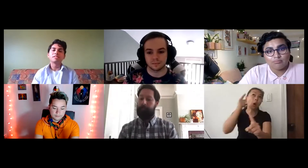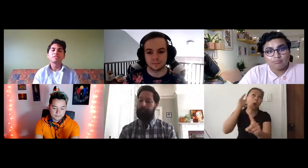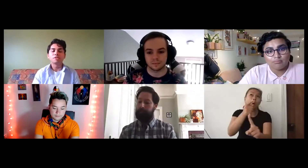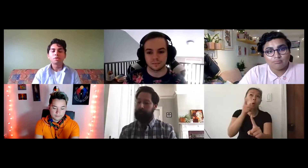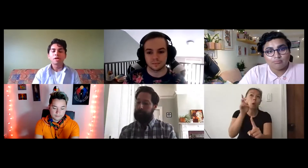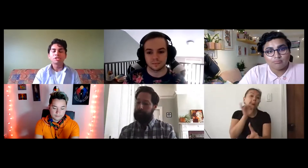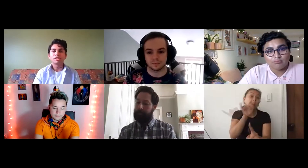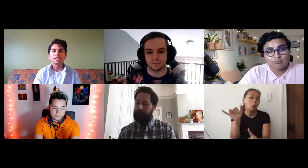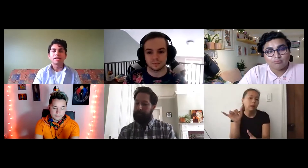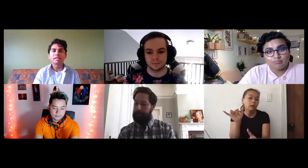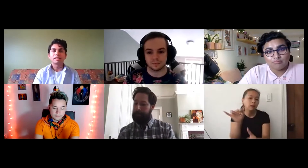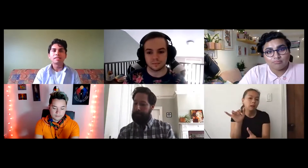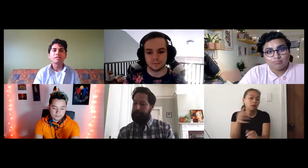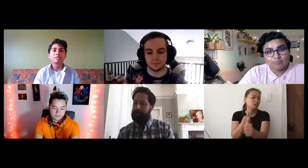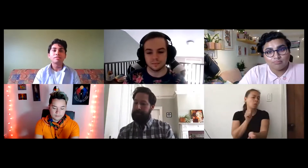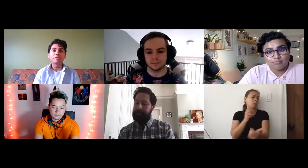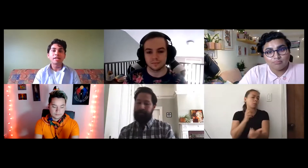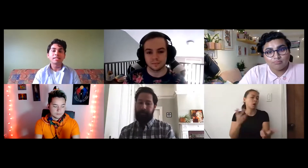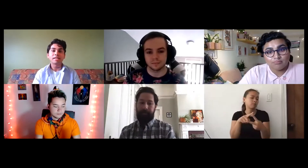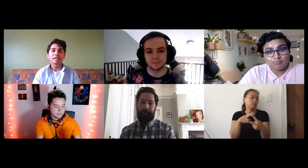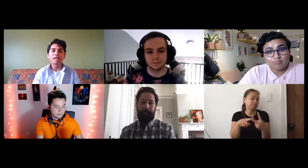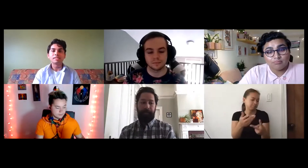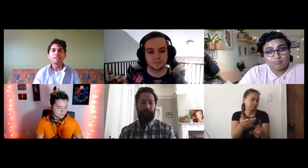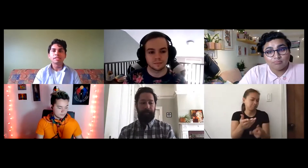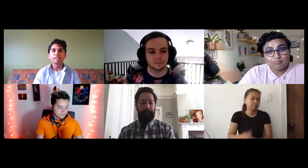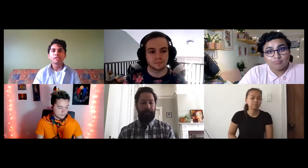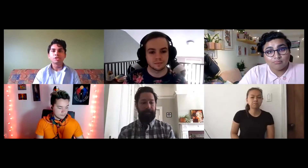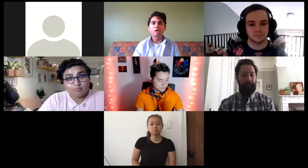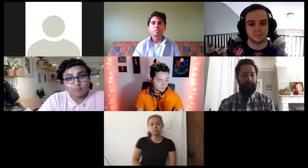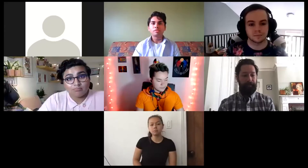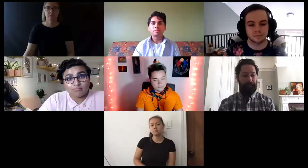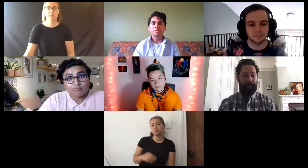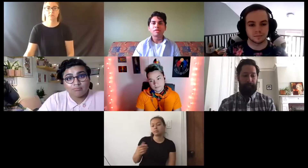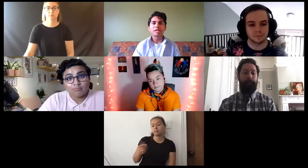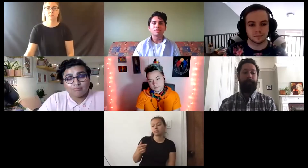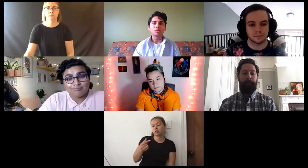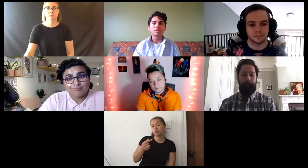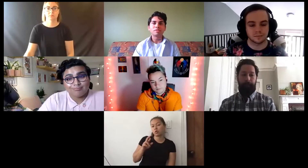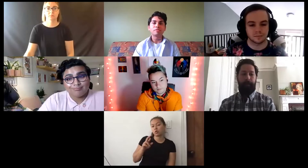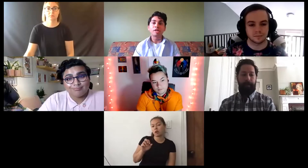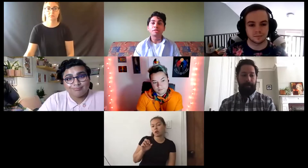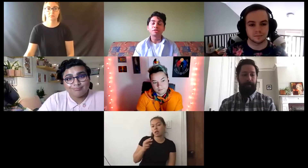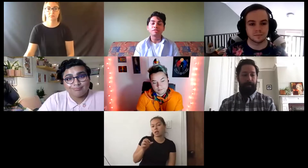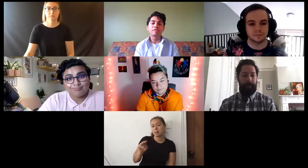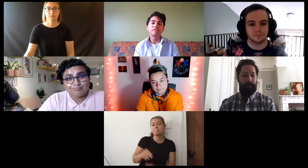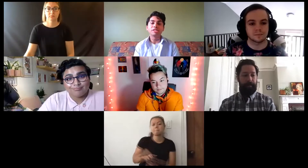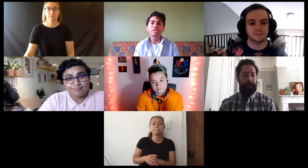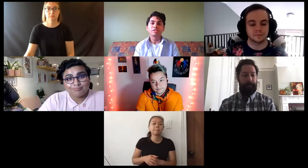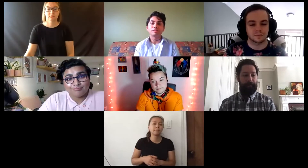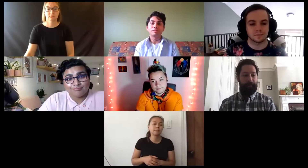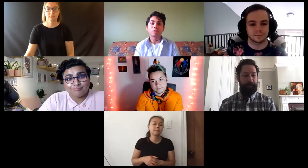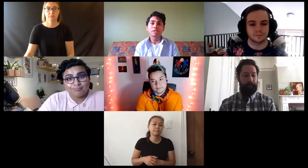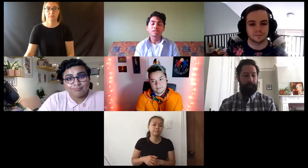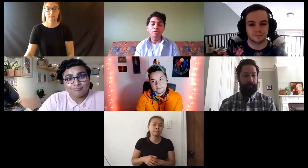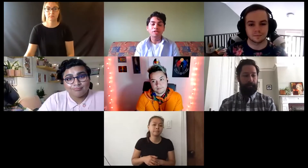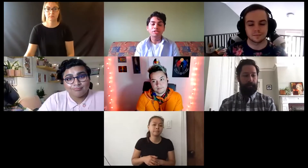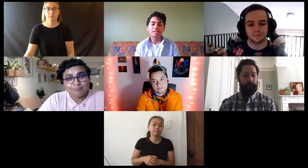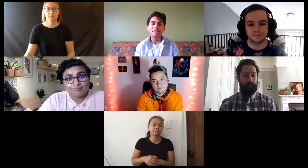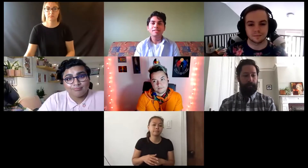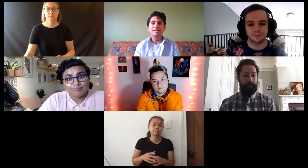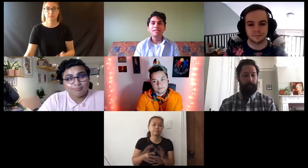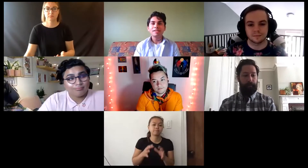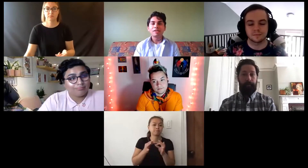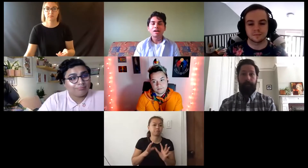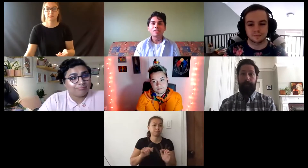Thanks, Nick, for the question. And I think Fran and Kai did a really good job of providing sort of the framing or the foundation for this